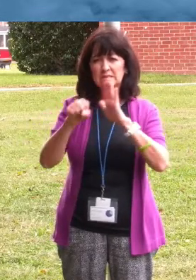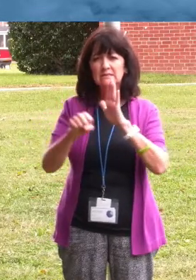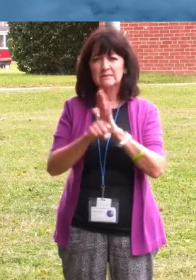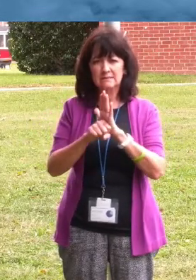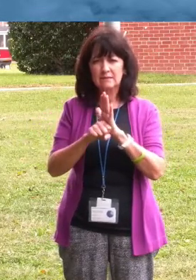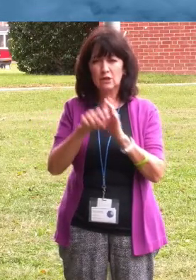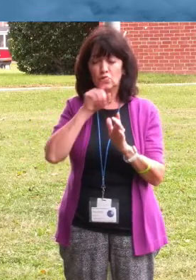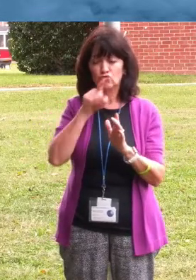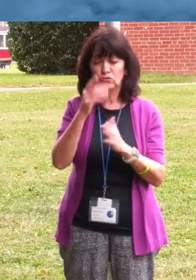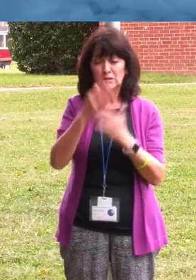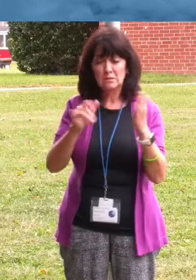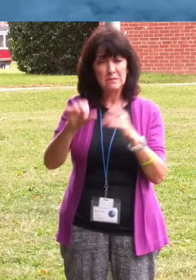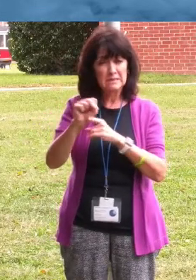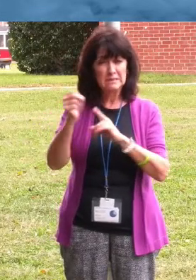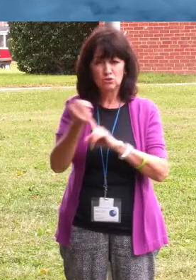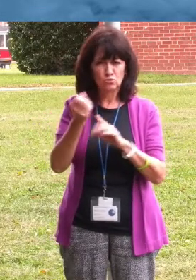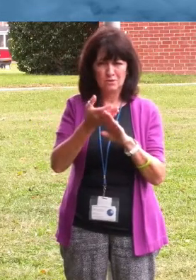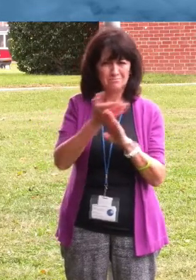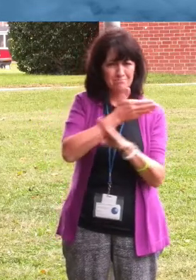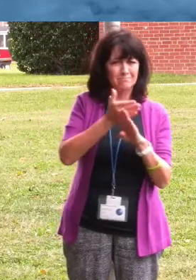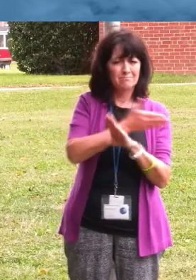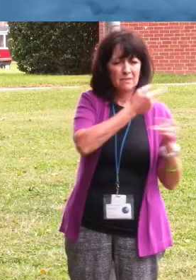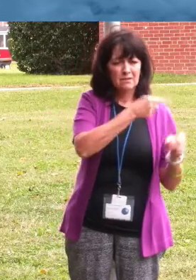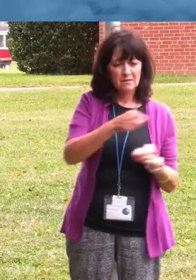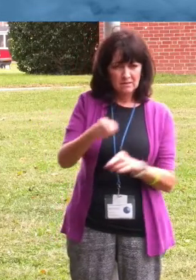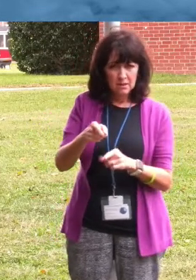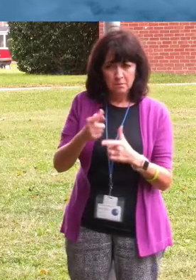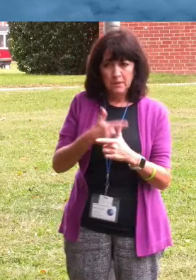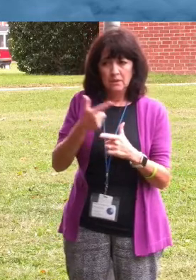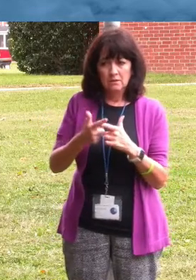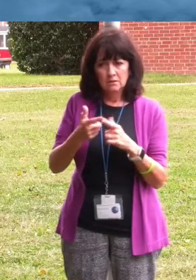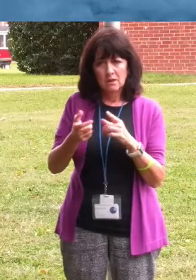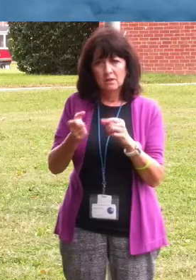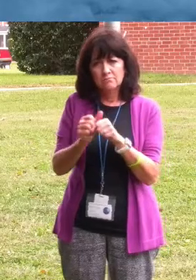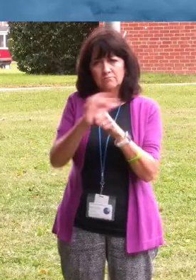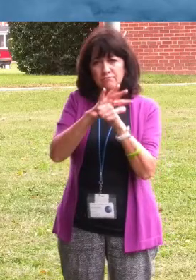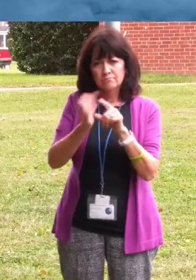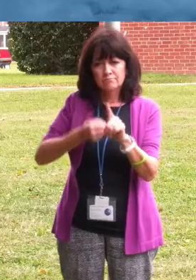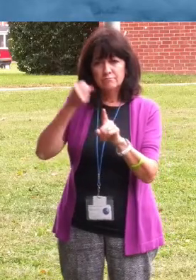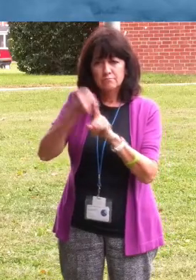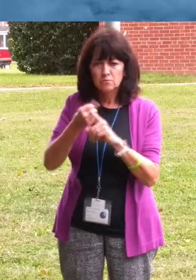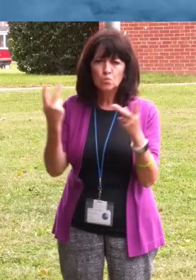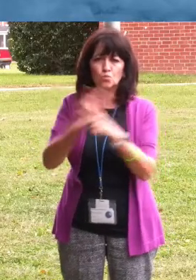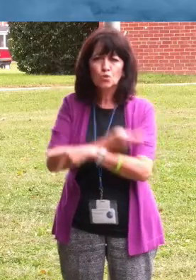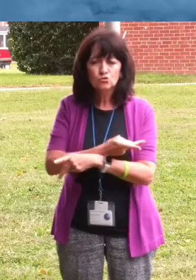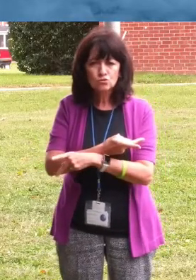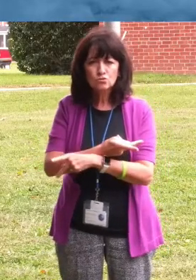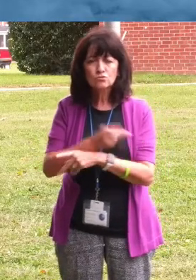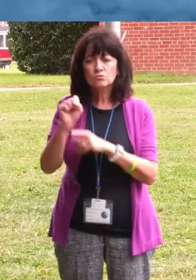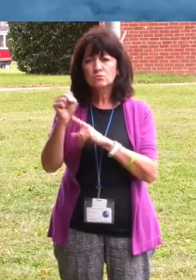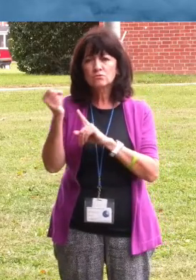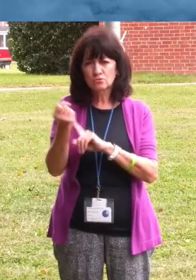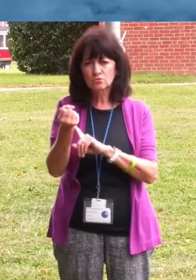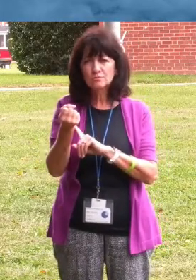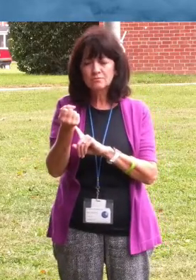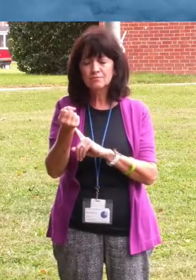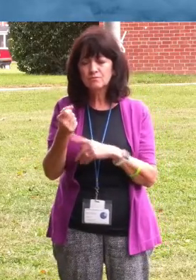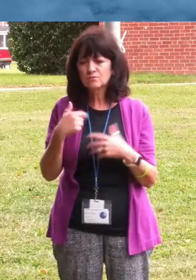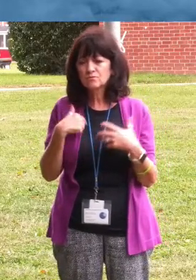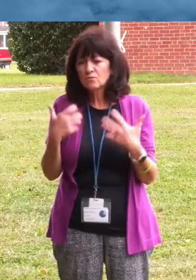us to continue to respond to this pandemic and the future challenges that we face in the